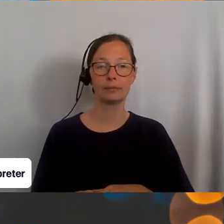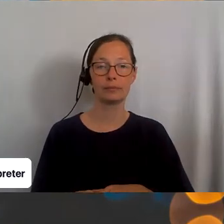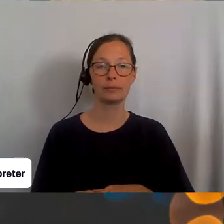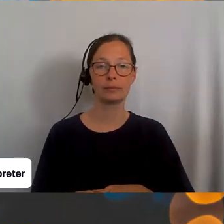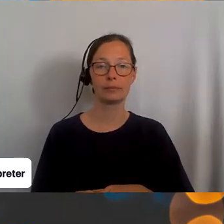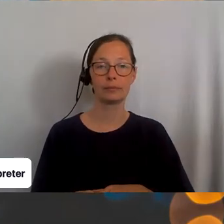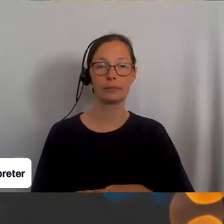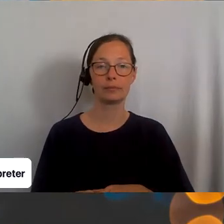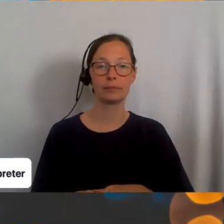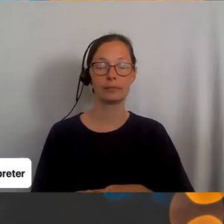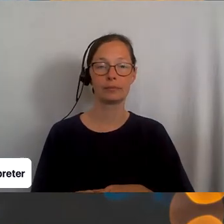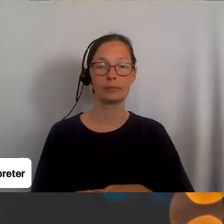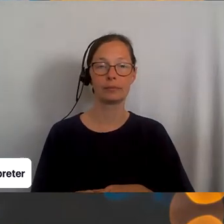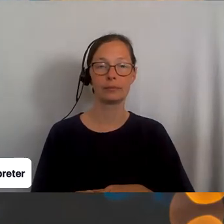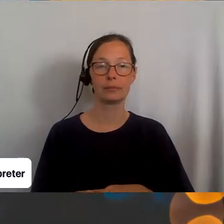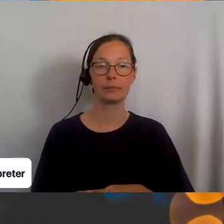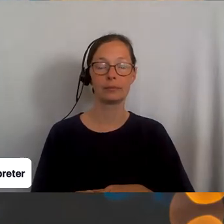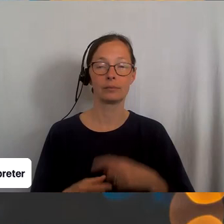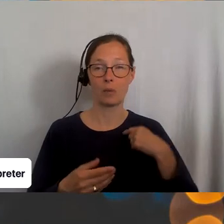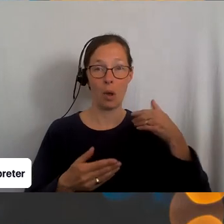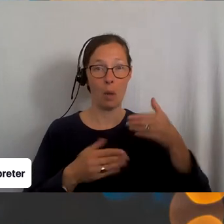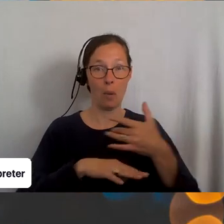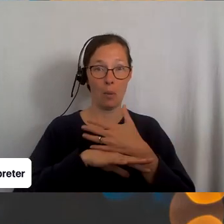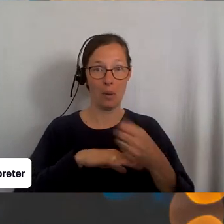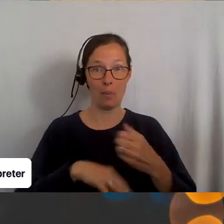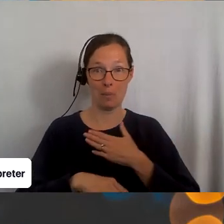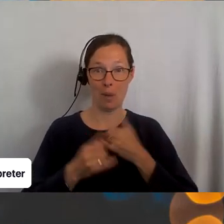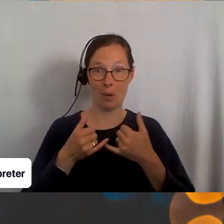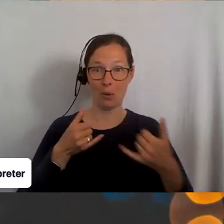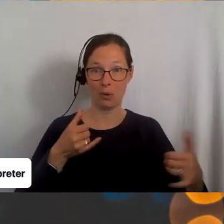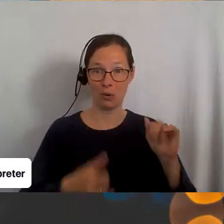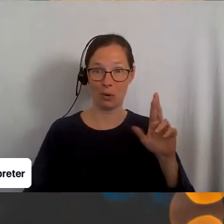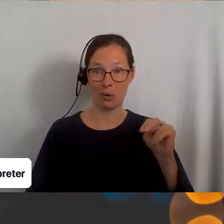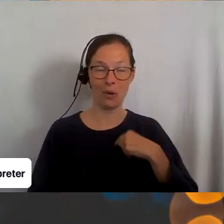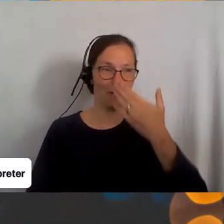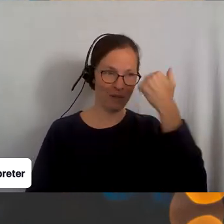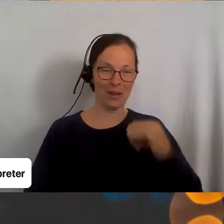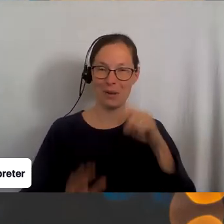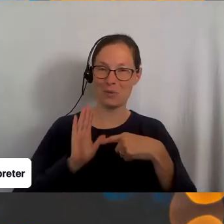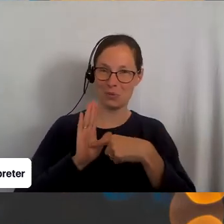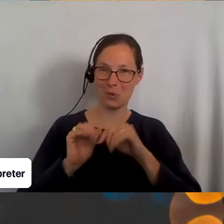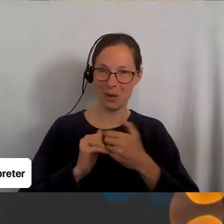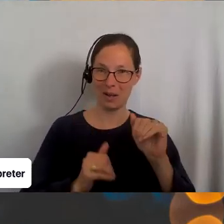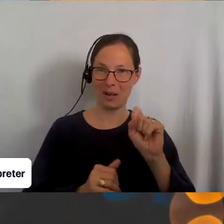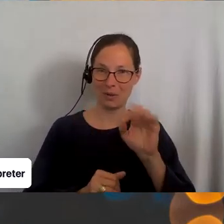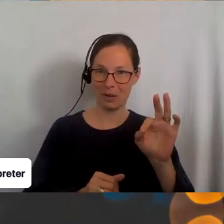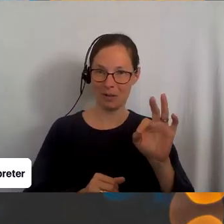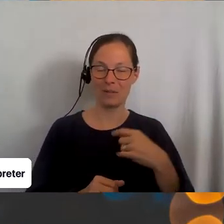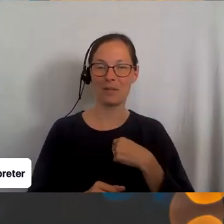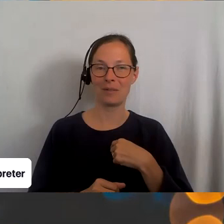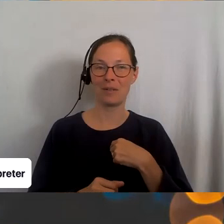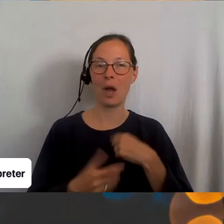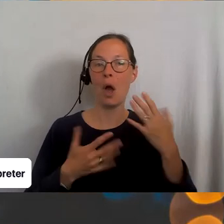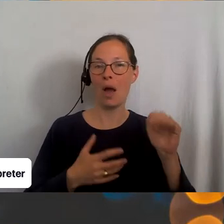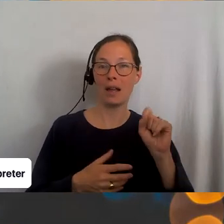And over. I'm almost out of yarn because I forgot I had to show you how to cast off. So I had cast it off